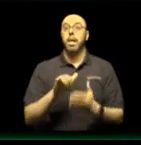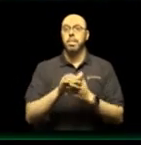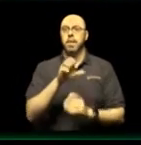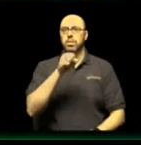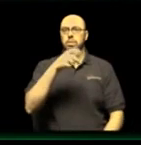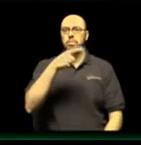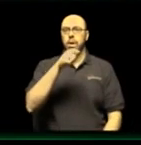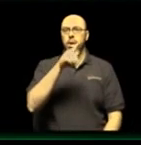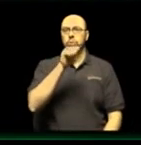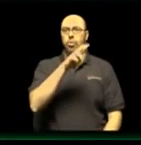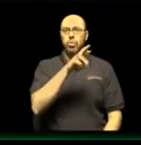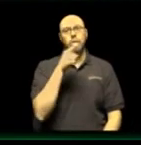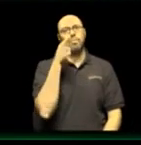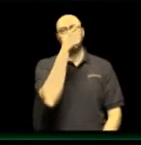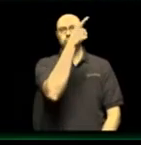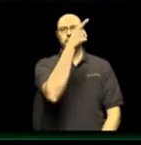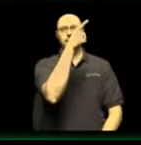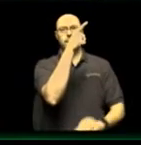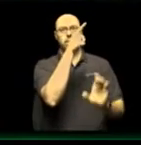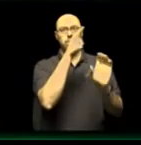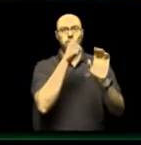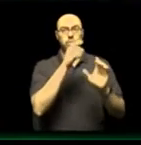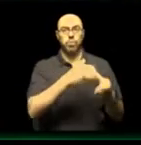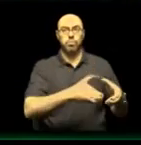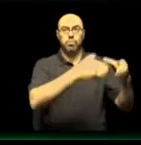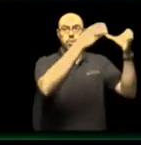are very responsibility.